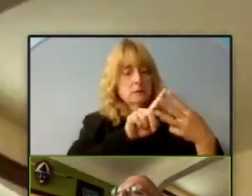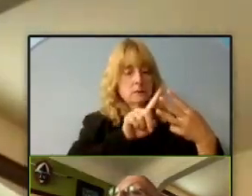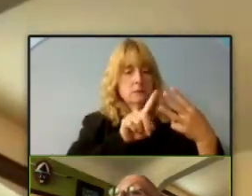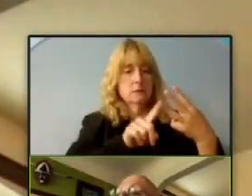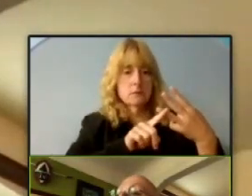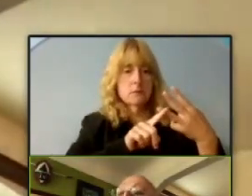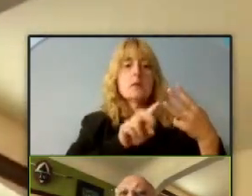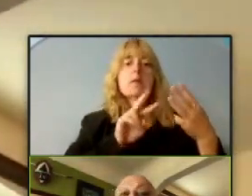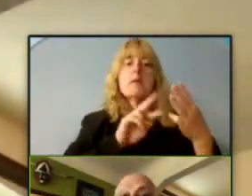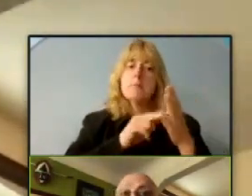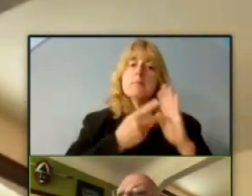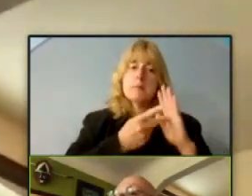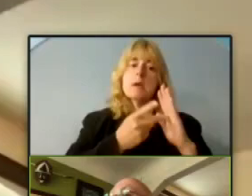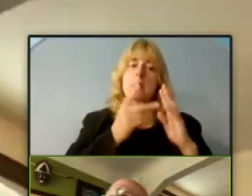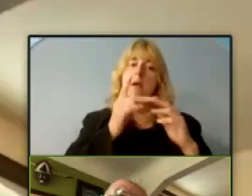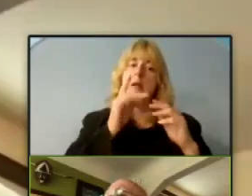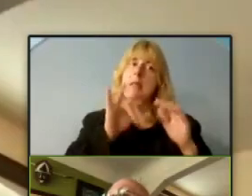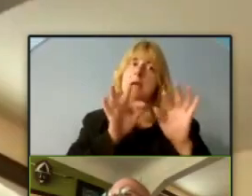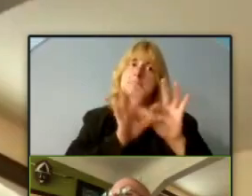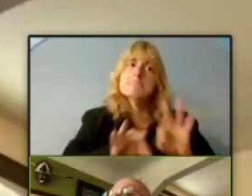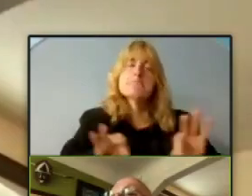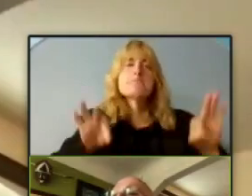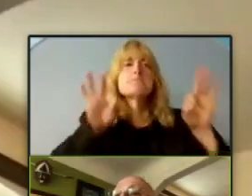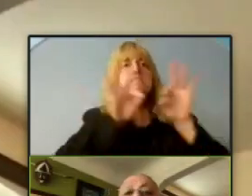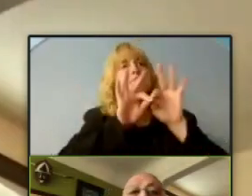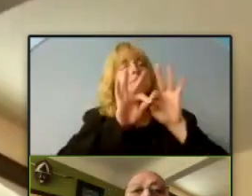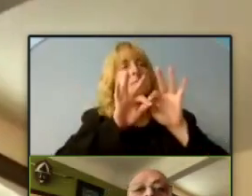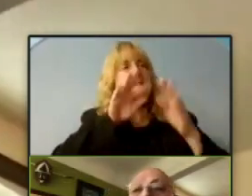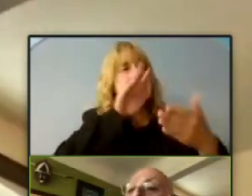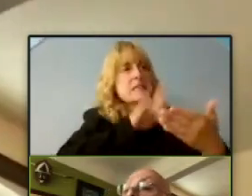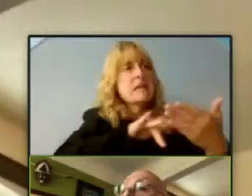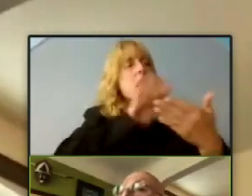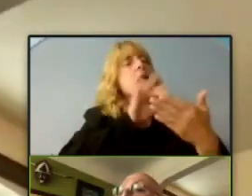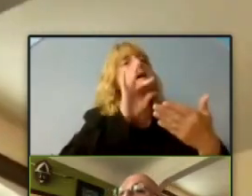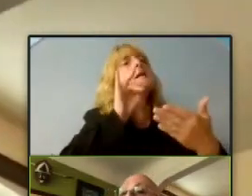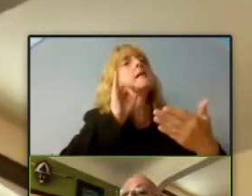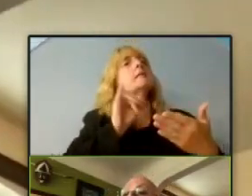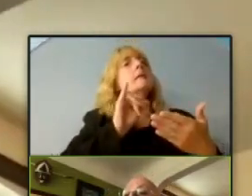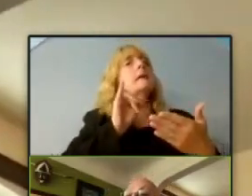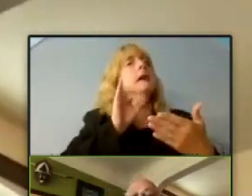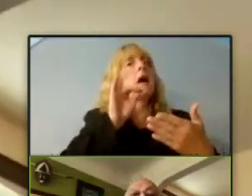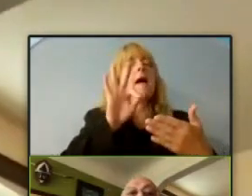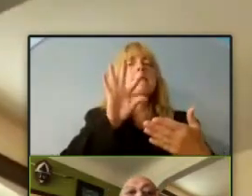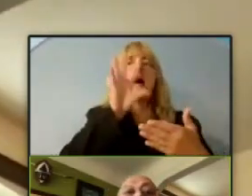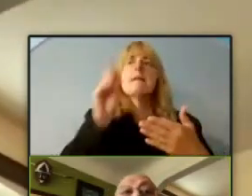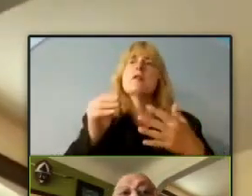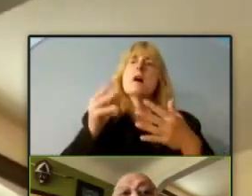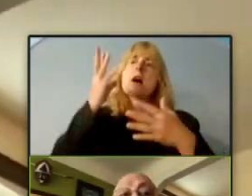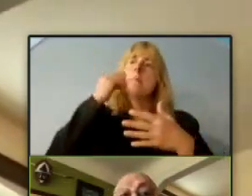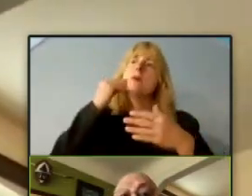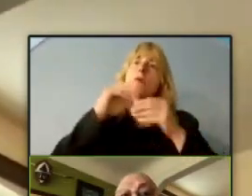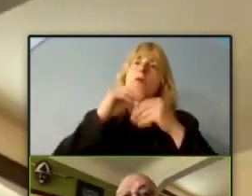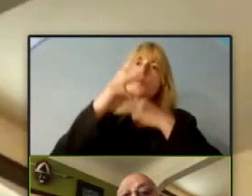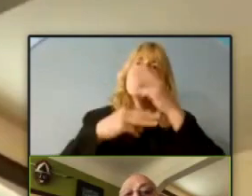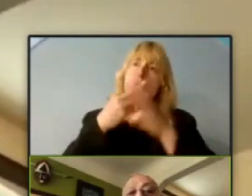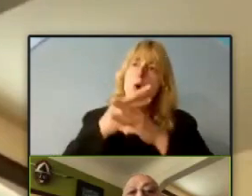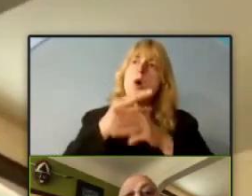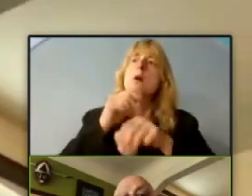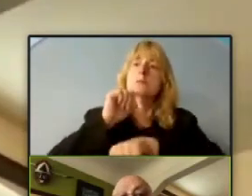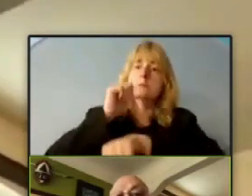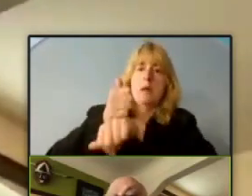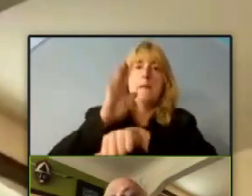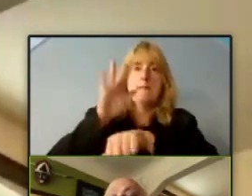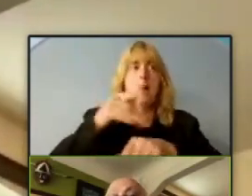nationwide study, a worldwide study, in fact, of the African experience in the world was established by a Puerto Rican immigrant before